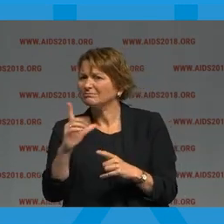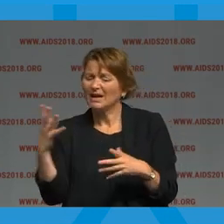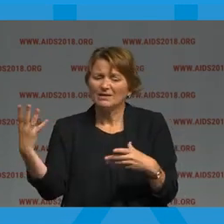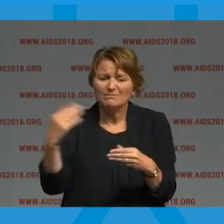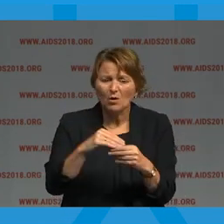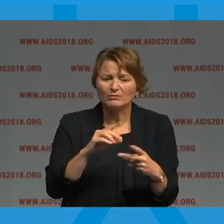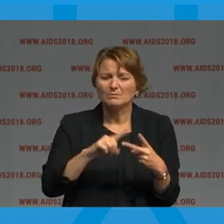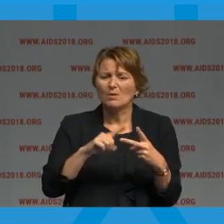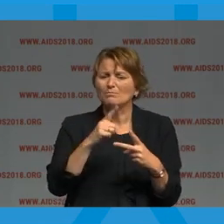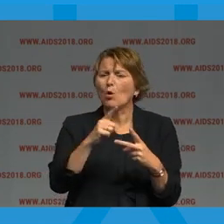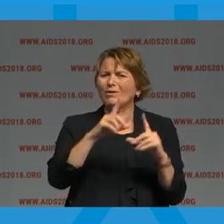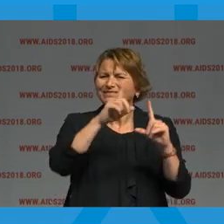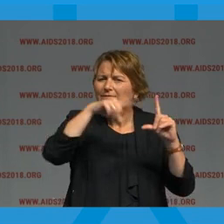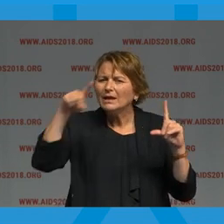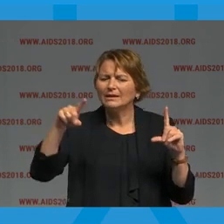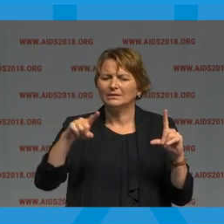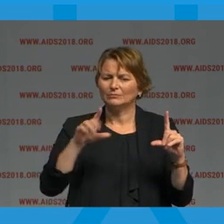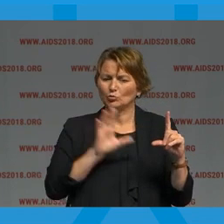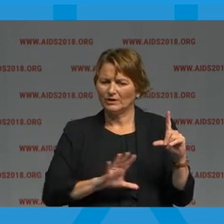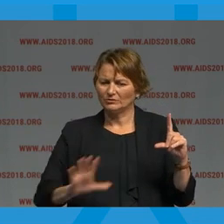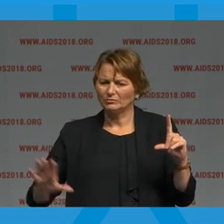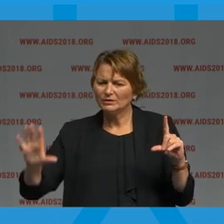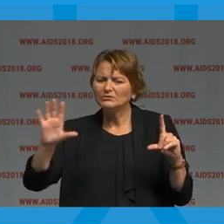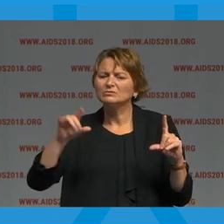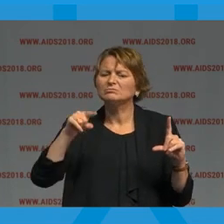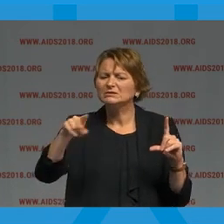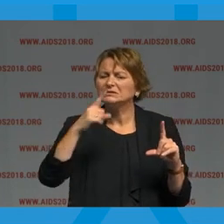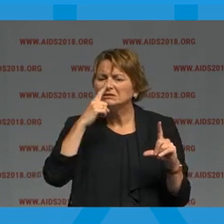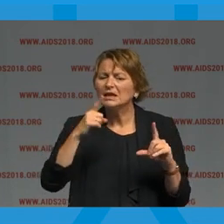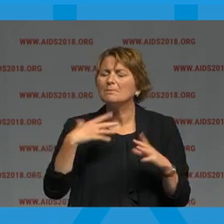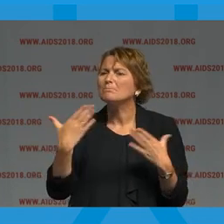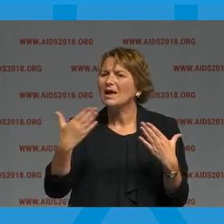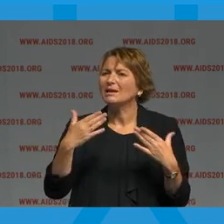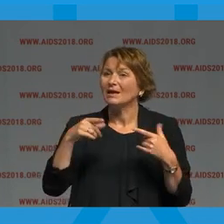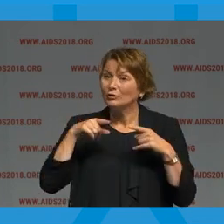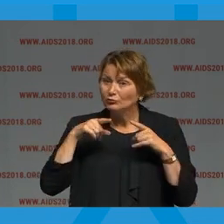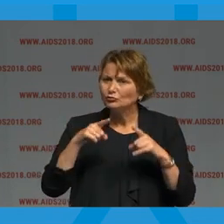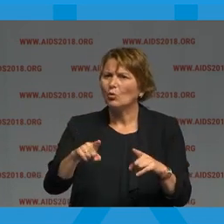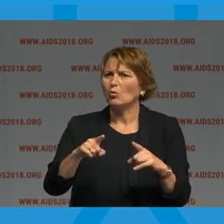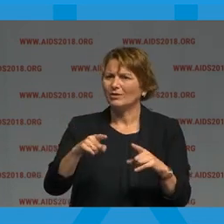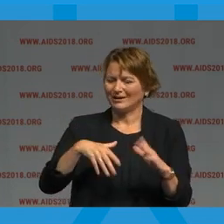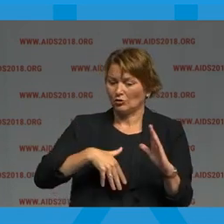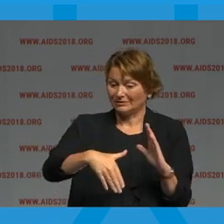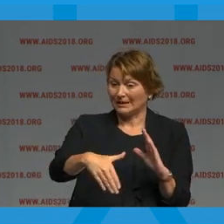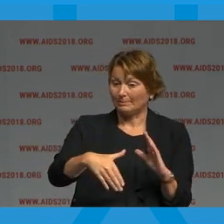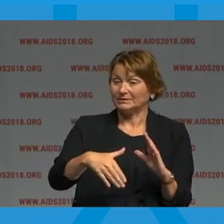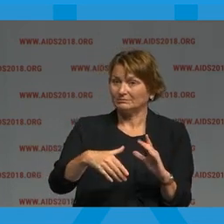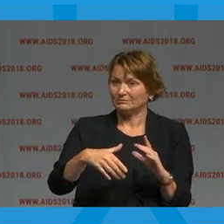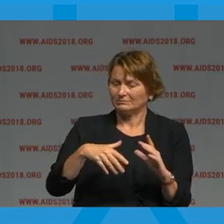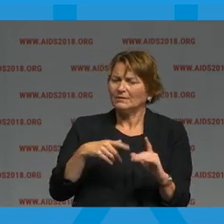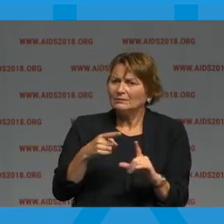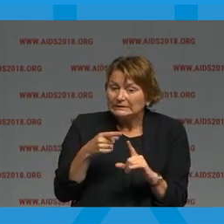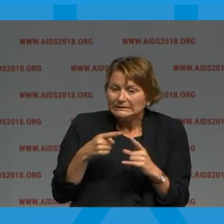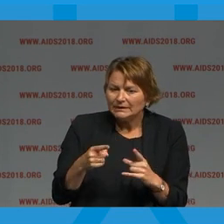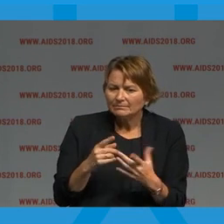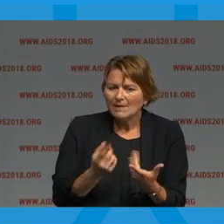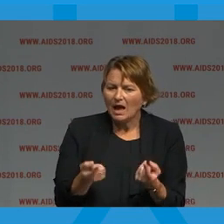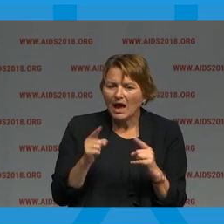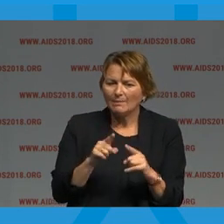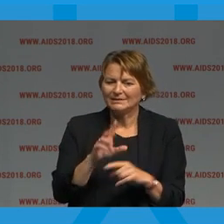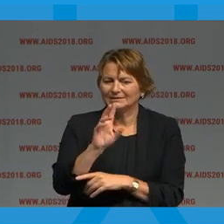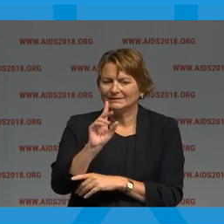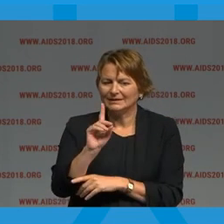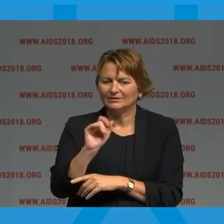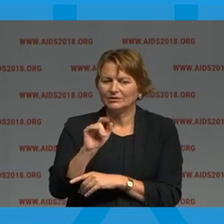different registries focusing on periconceptional exposure to dolutegravir. And let me quote what FDA says. Providers should weigh